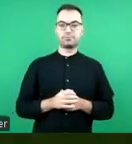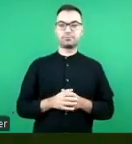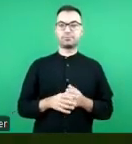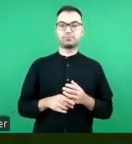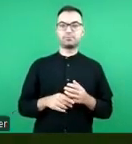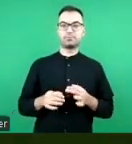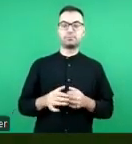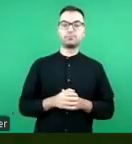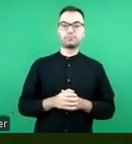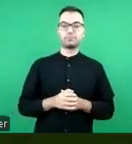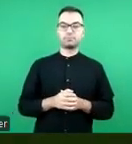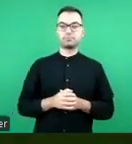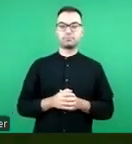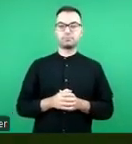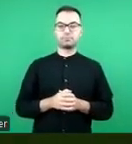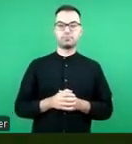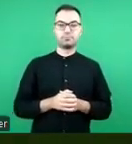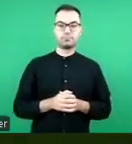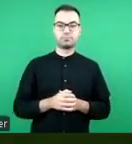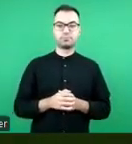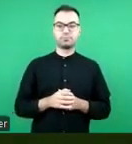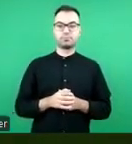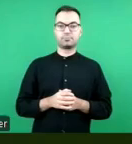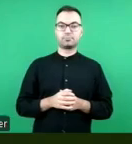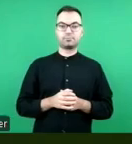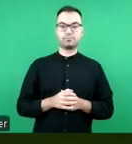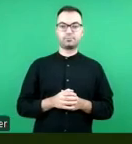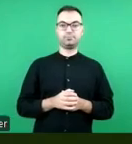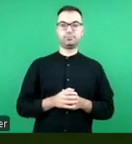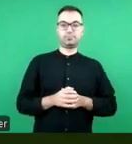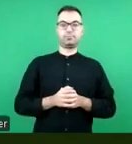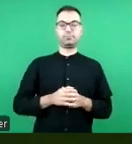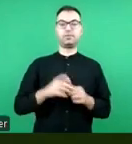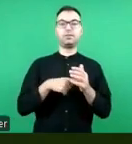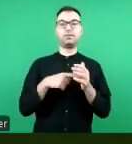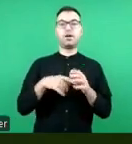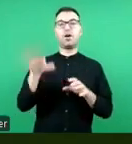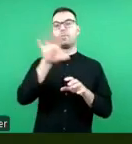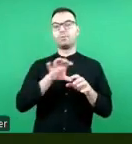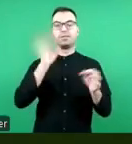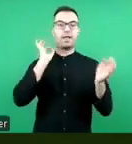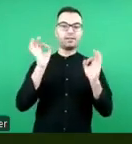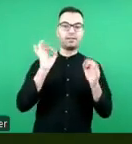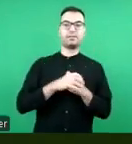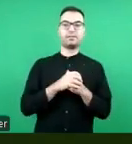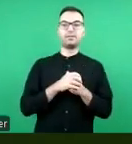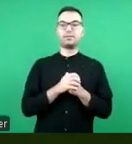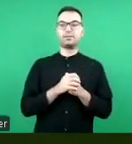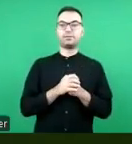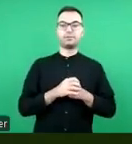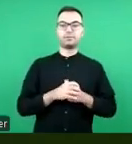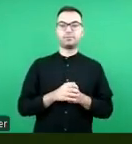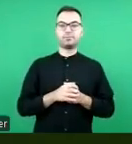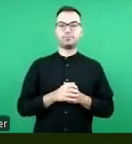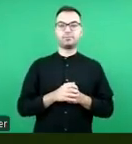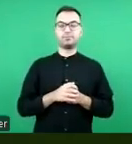And I think this combination of existing survey and monitoring data or existing disturbance sites